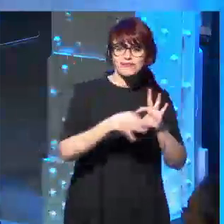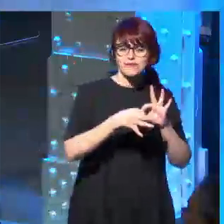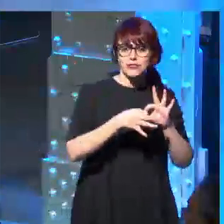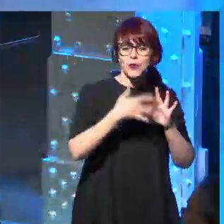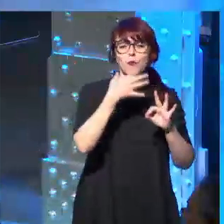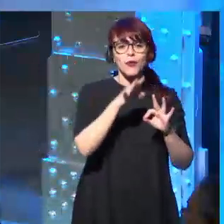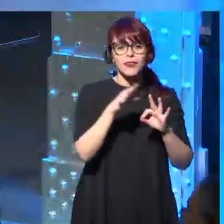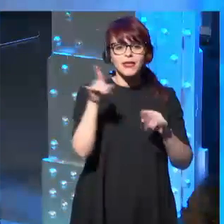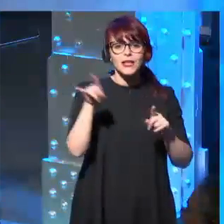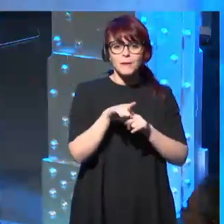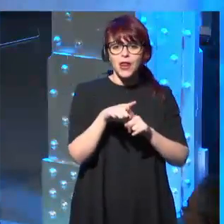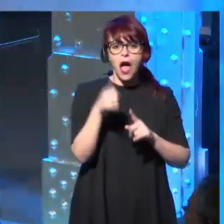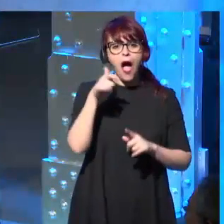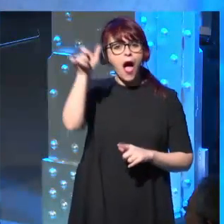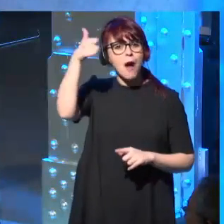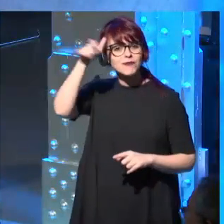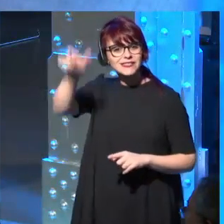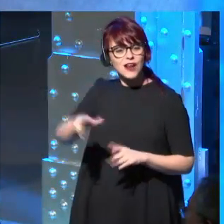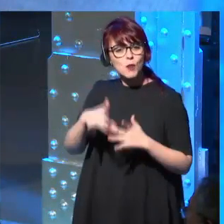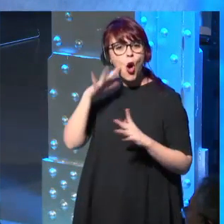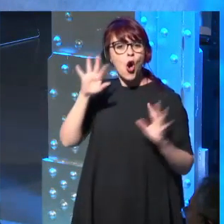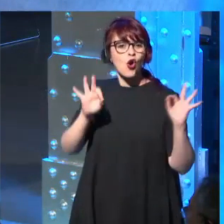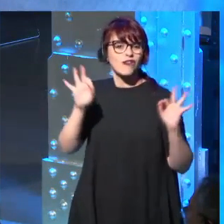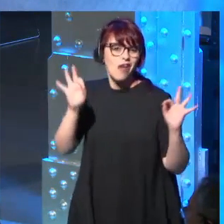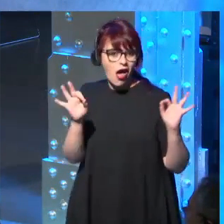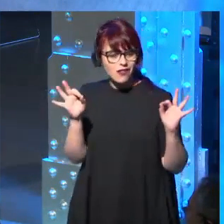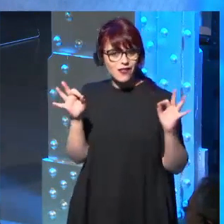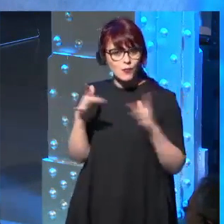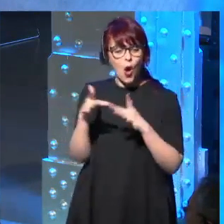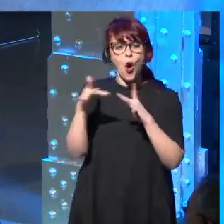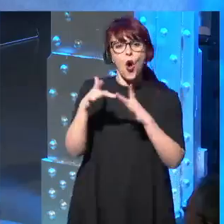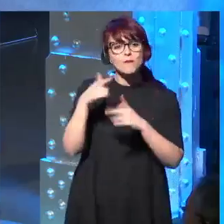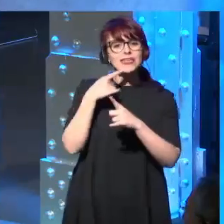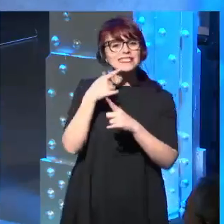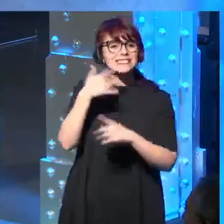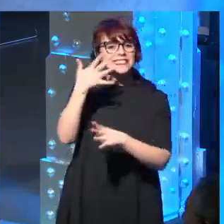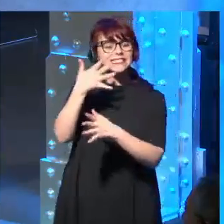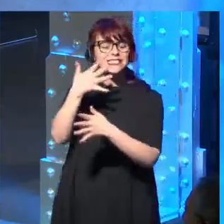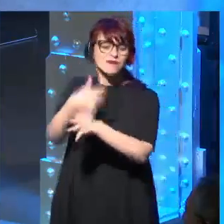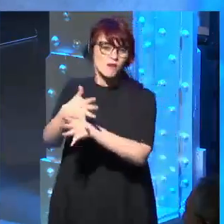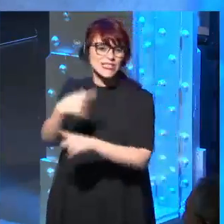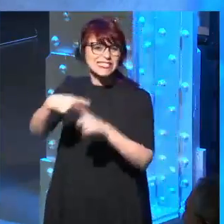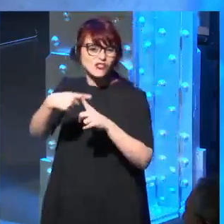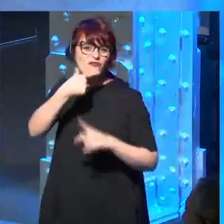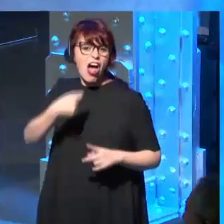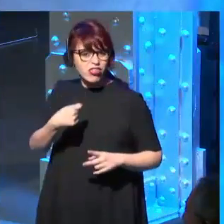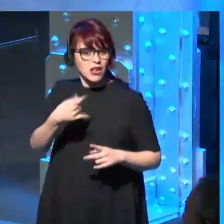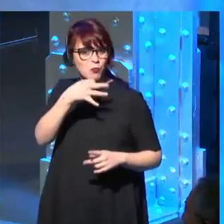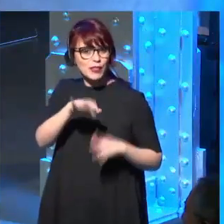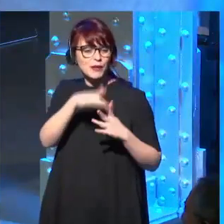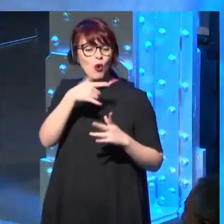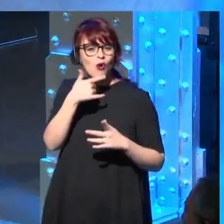have sex with her because she is more westernized and free, so forth and so on. My question is, if